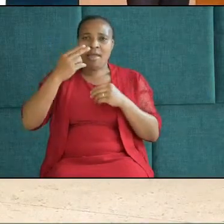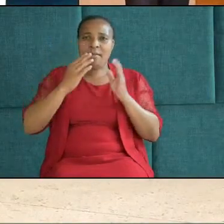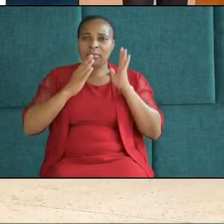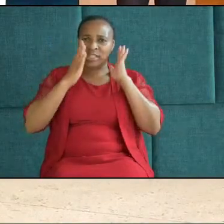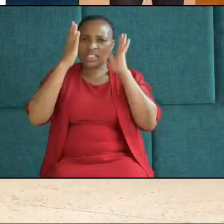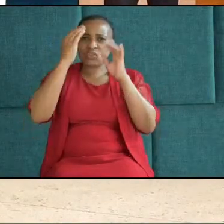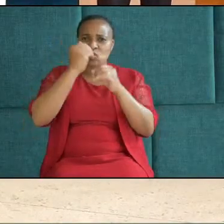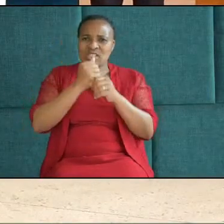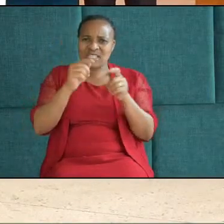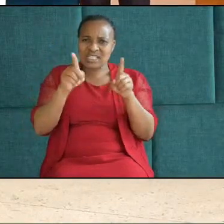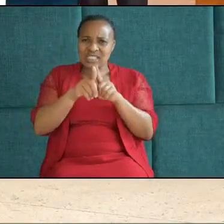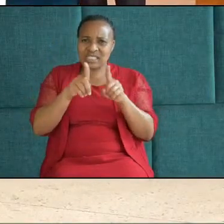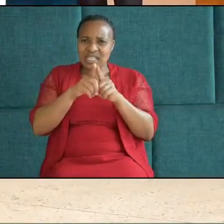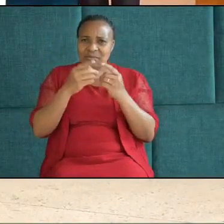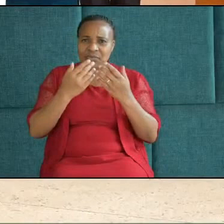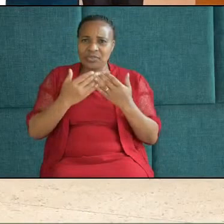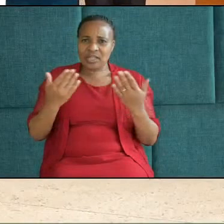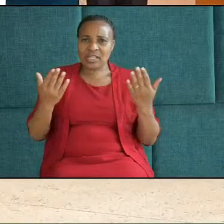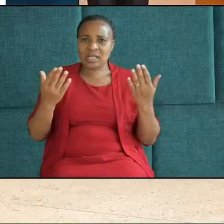thing.